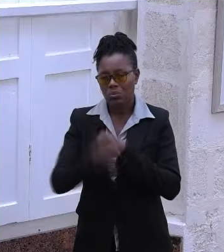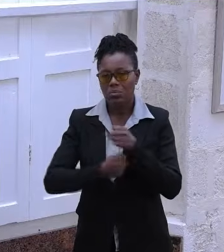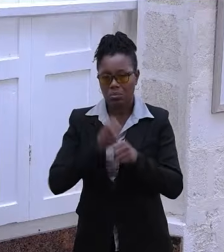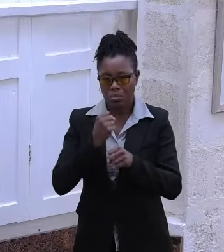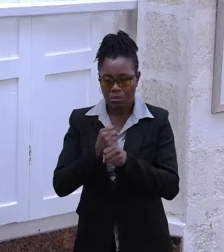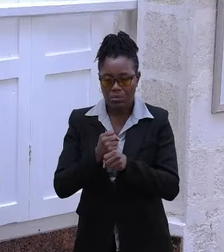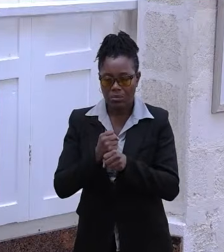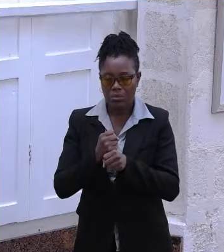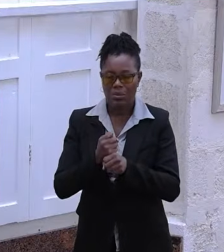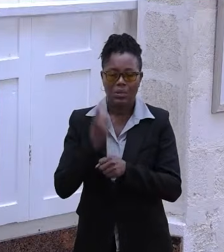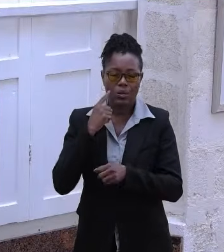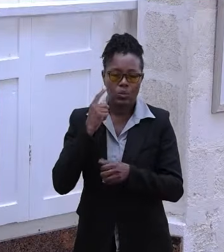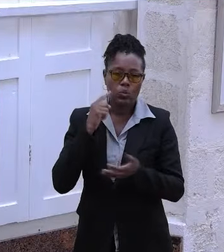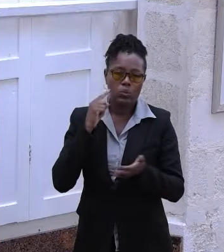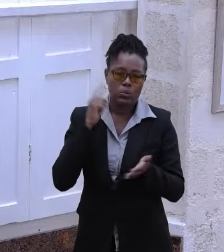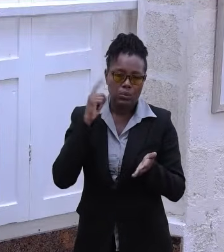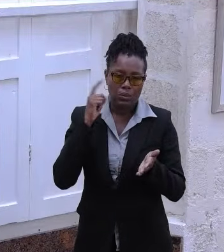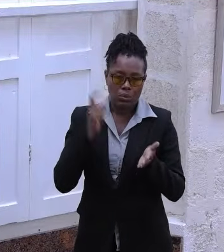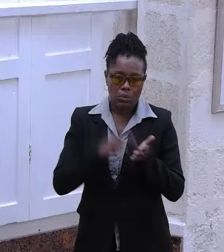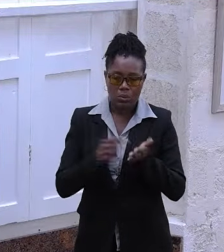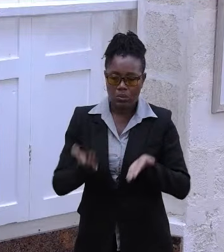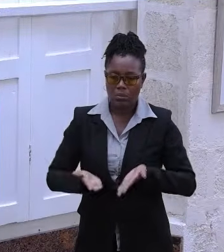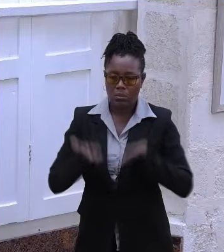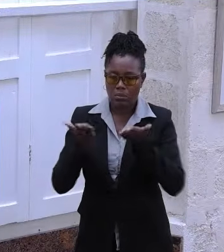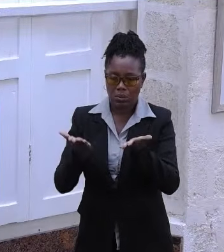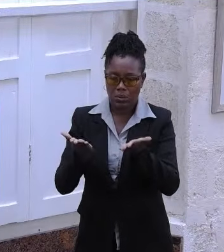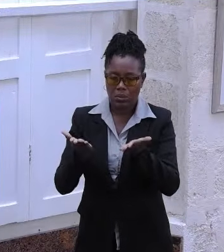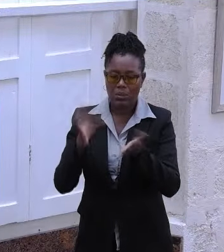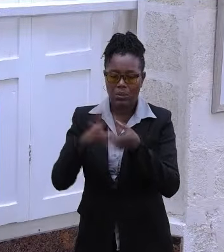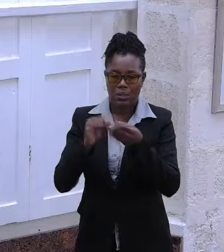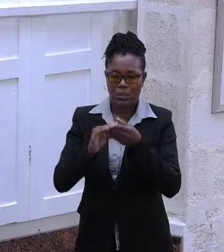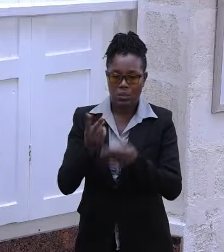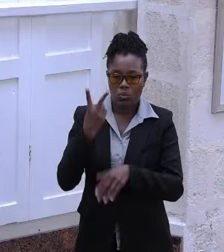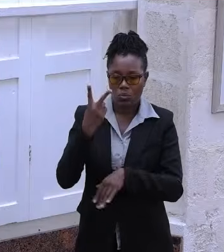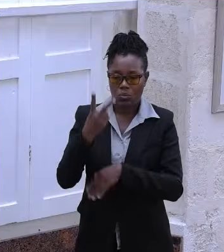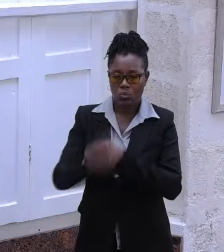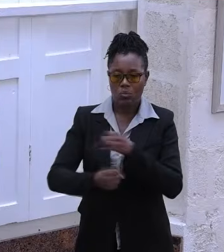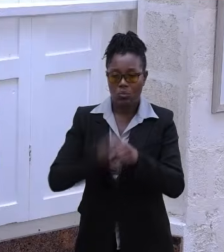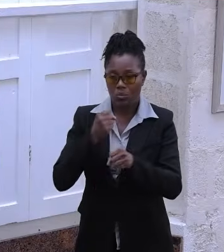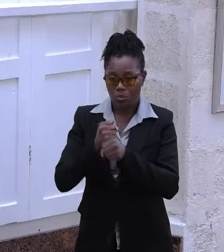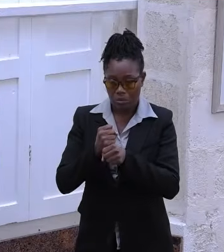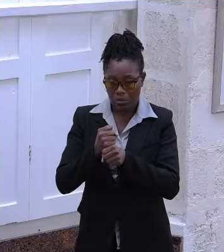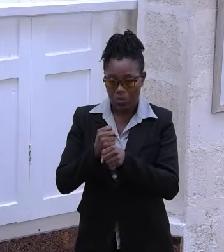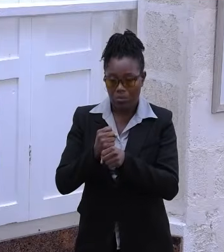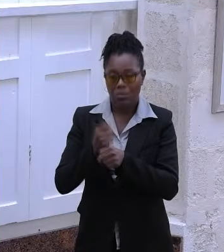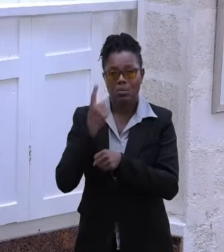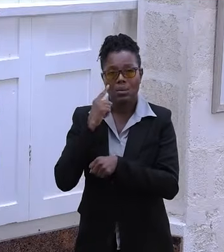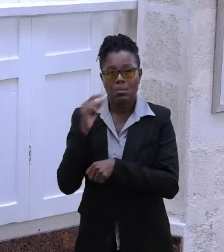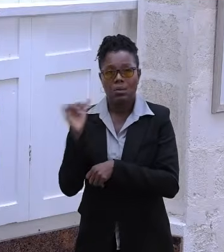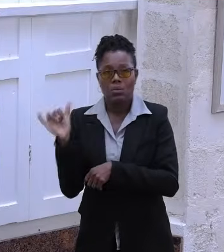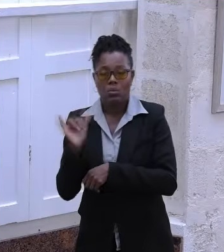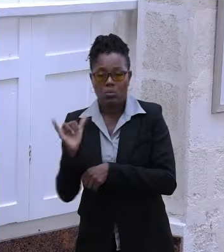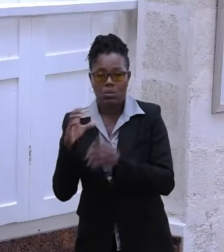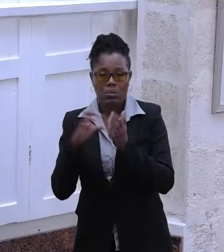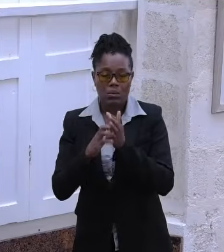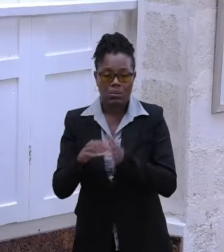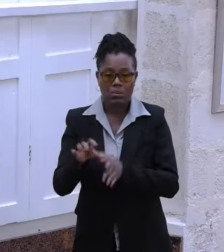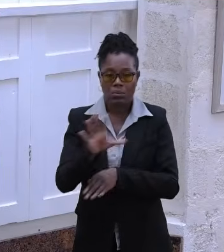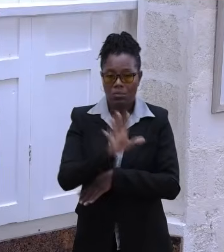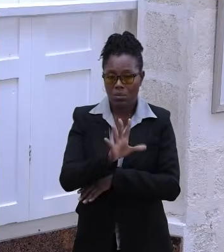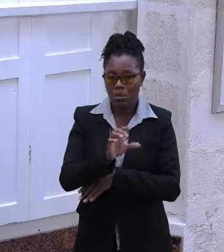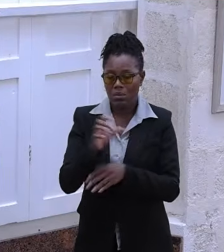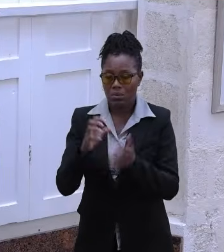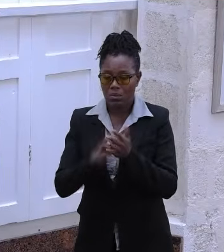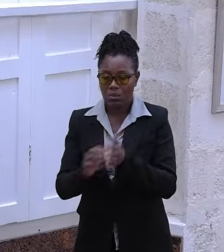a submission that references 2 years. And I guess that's where the section 5,